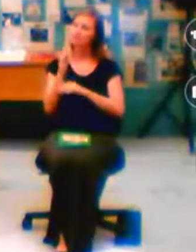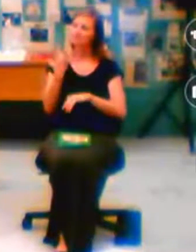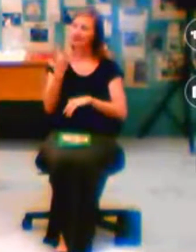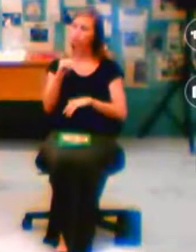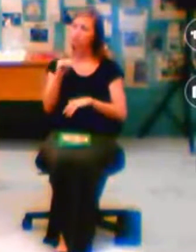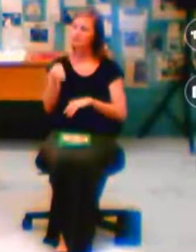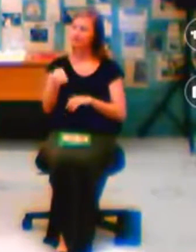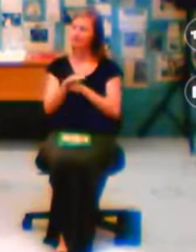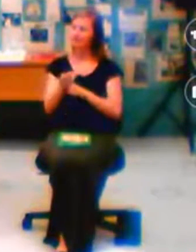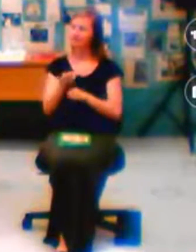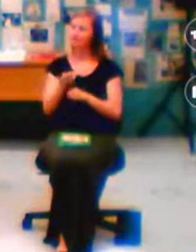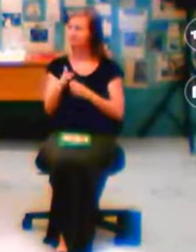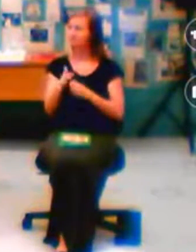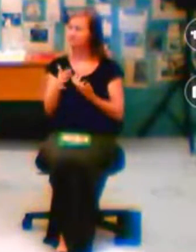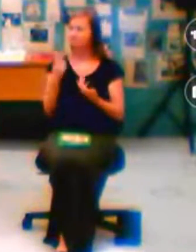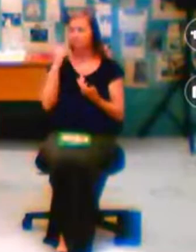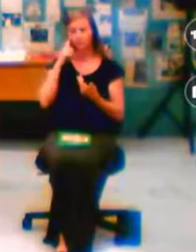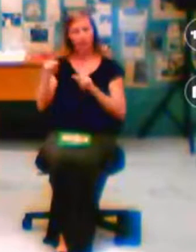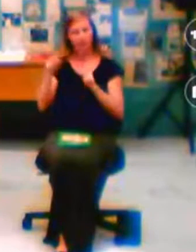One comment on that.